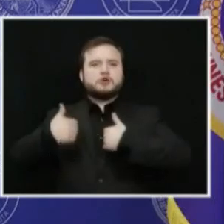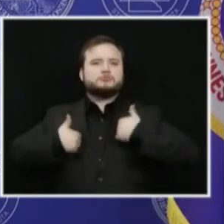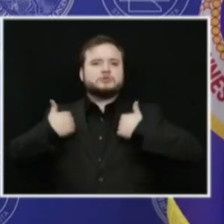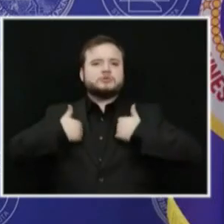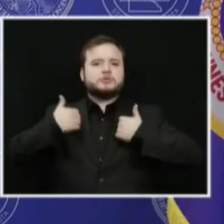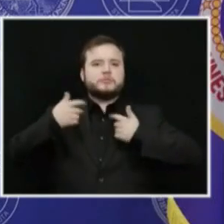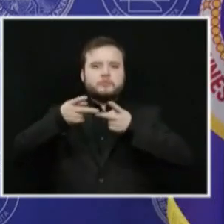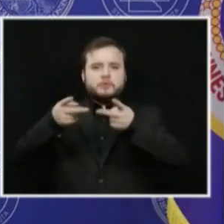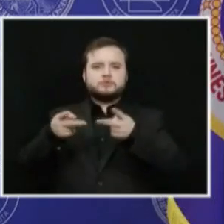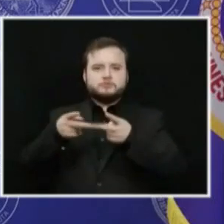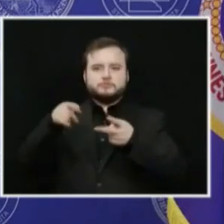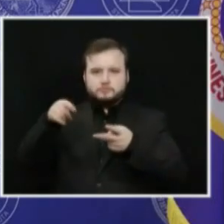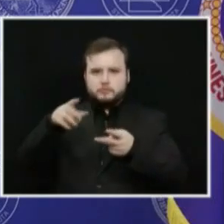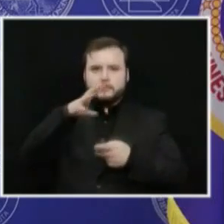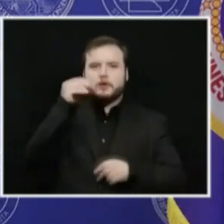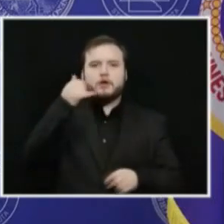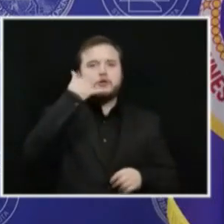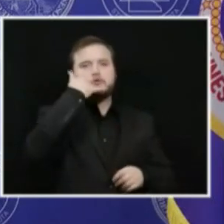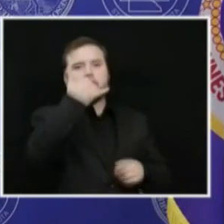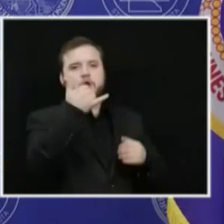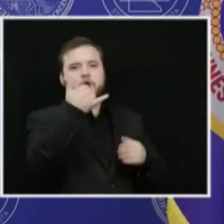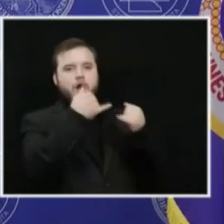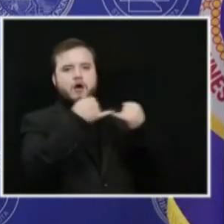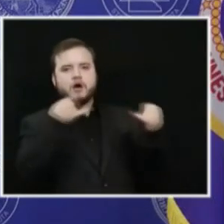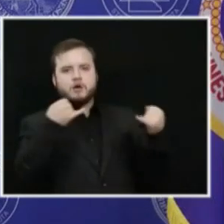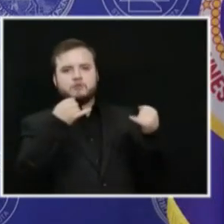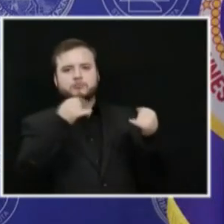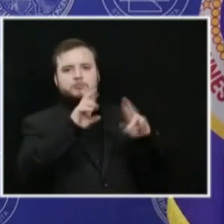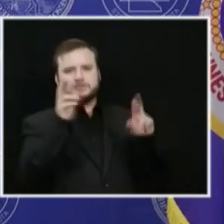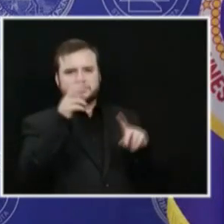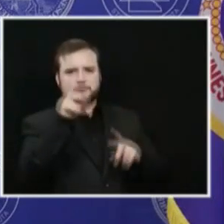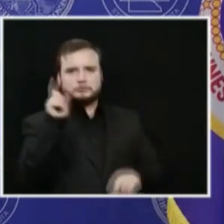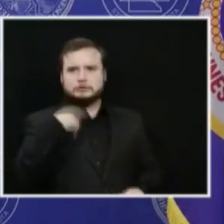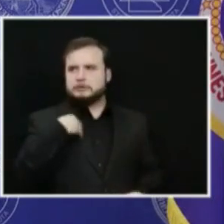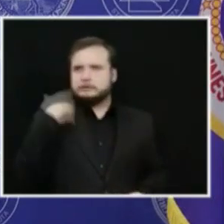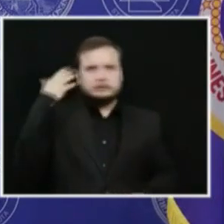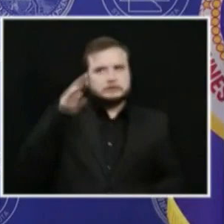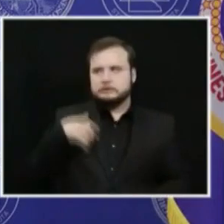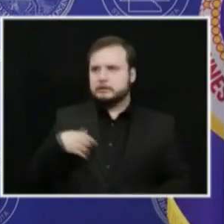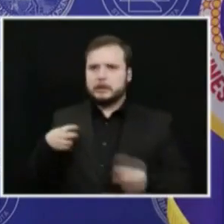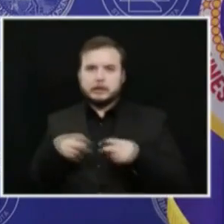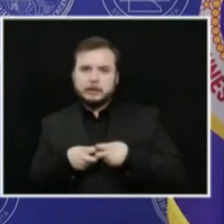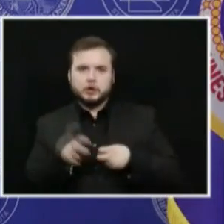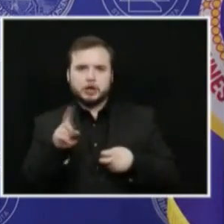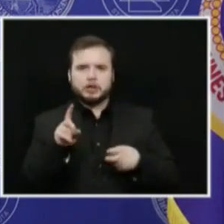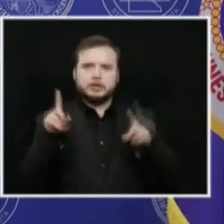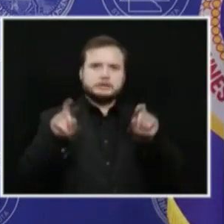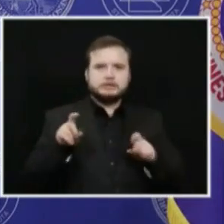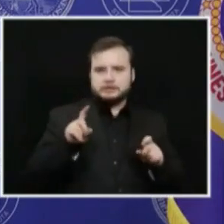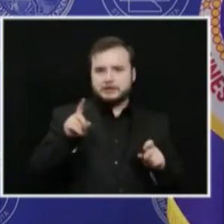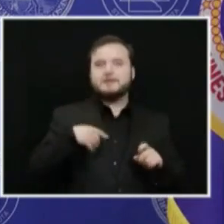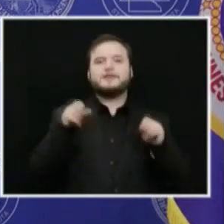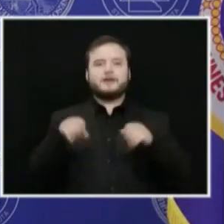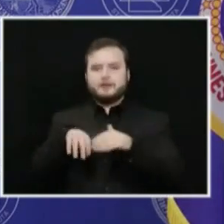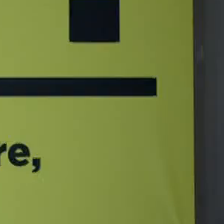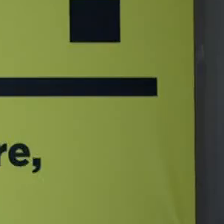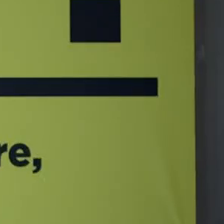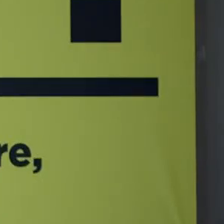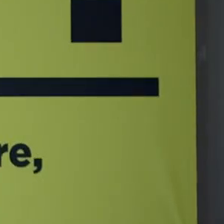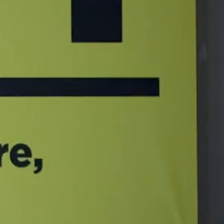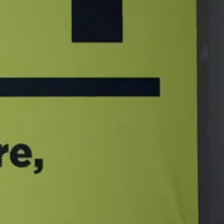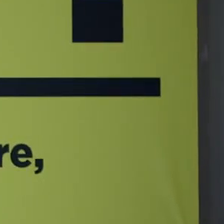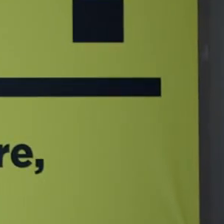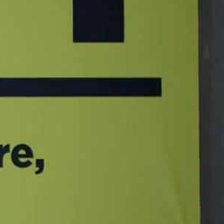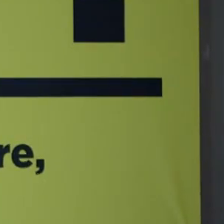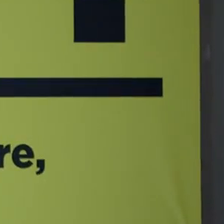number and be told, well, yeah, unfortunately, that spot is showing red today, but go here. For